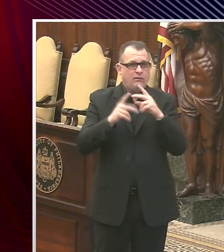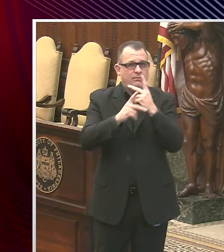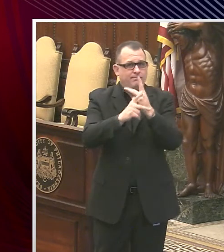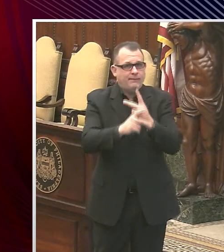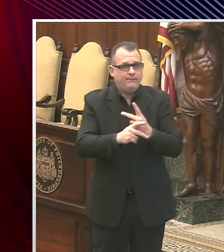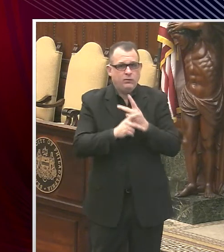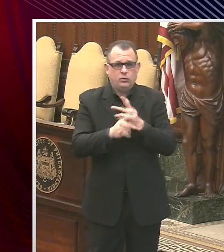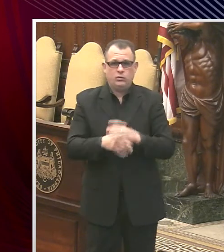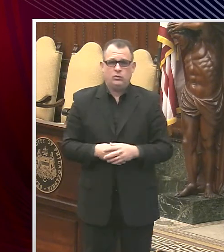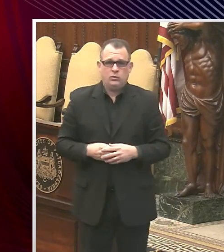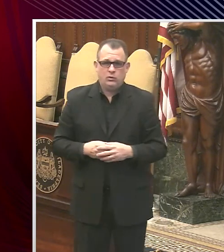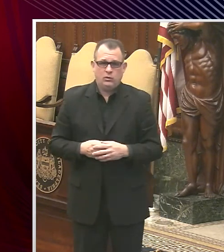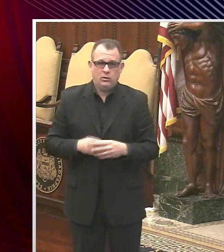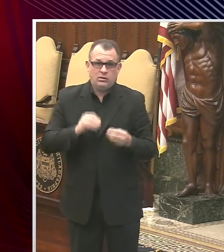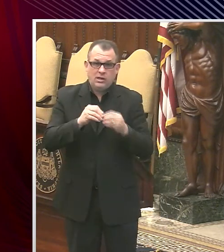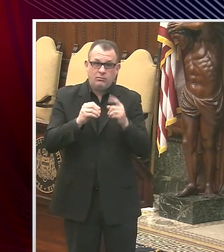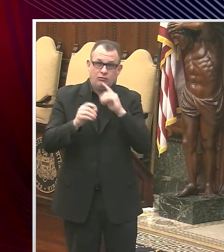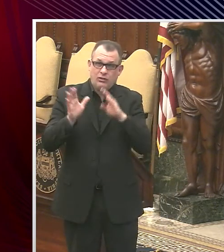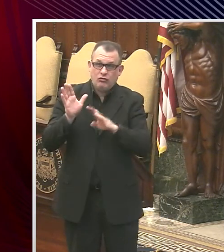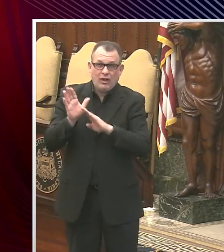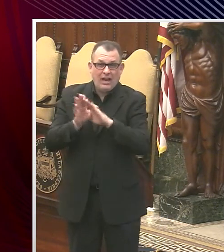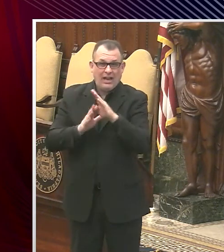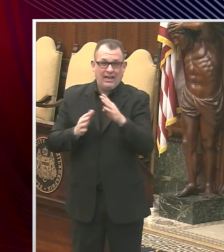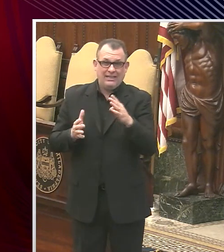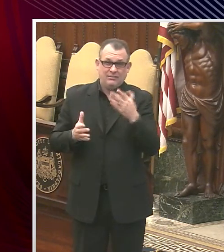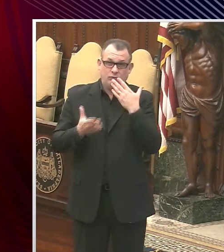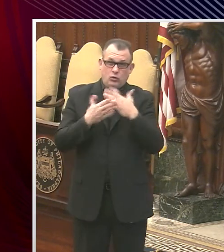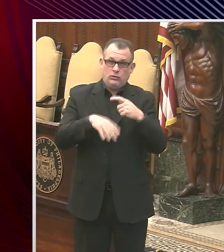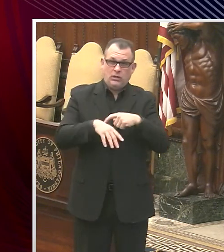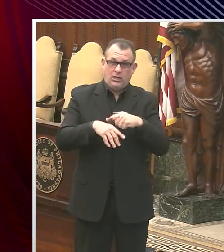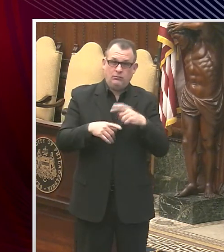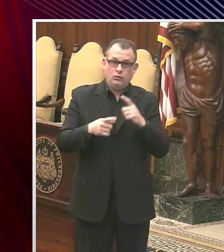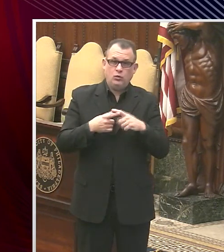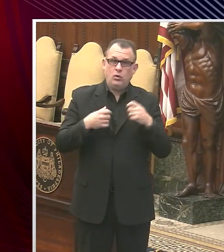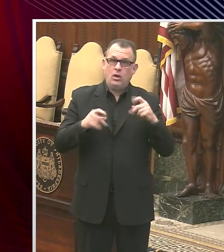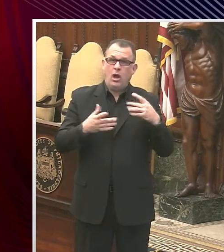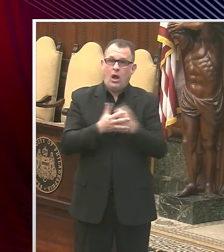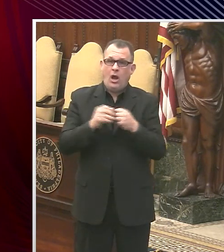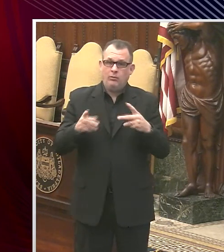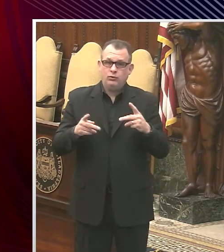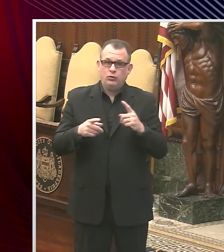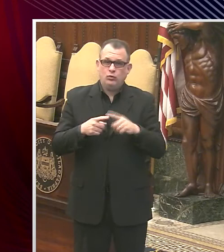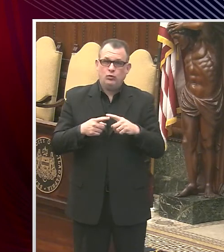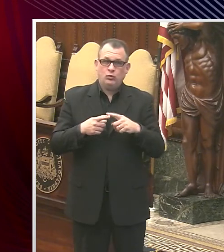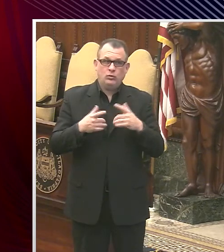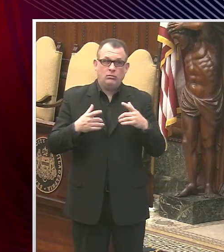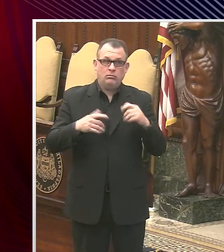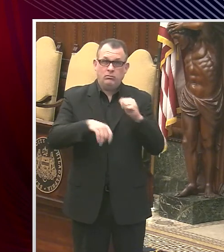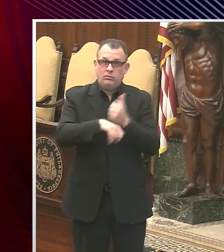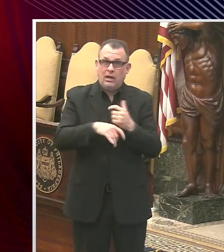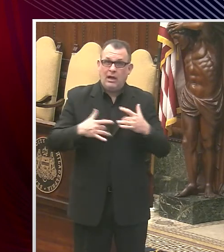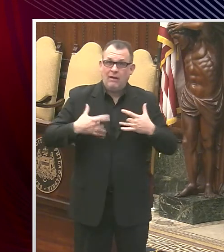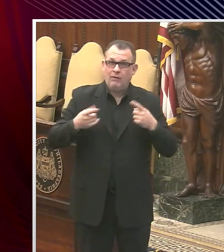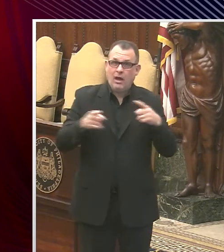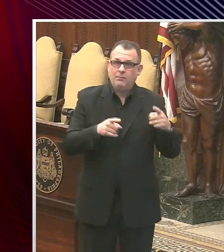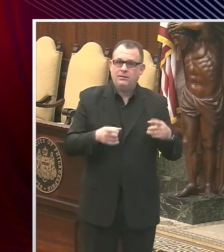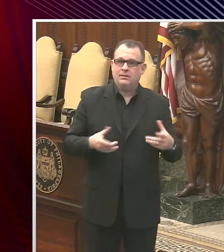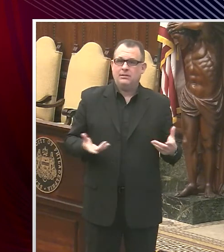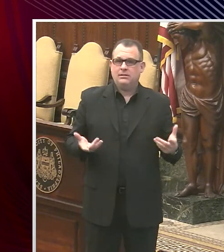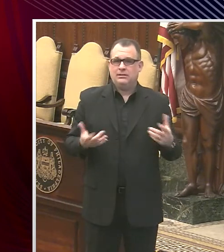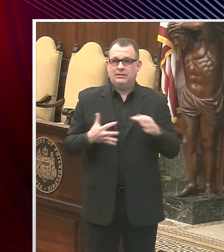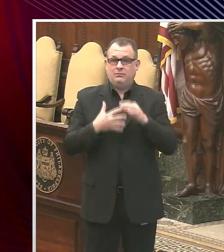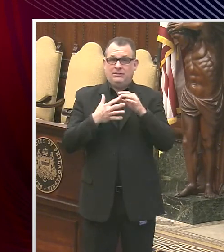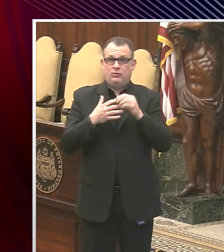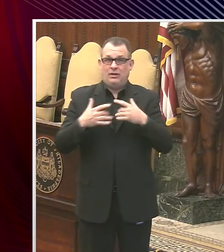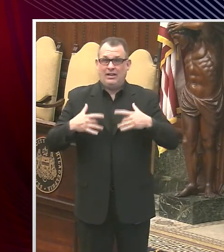Given that the case counts are rising, is this a good time to start permitting special events again? I think the special events will be